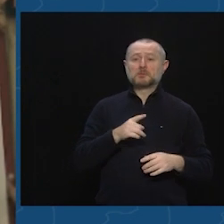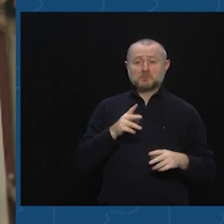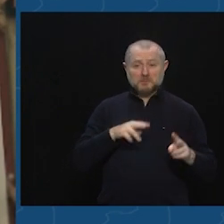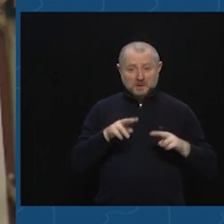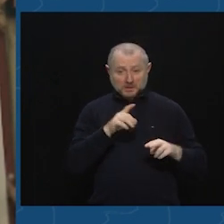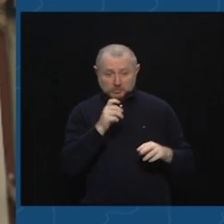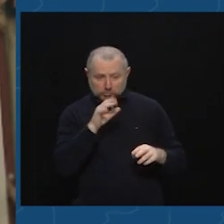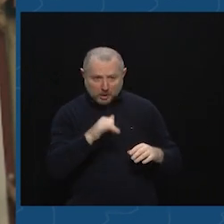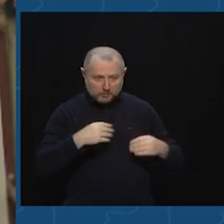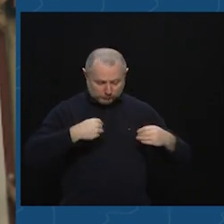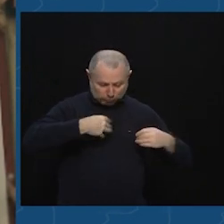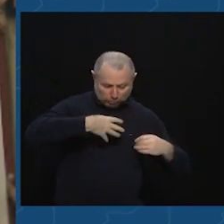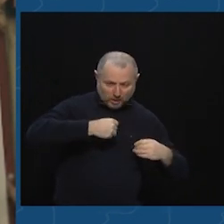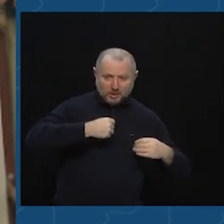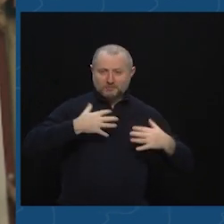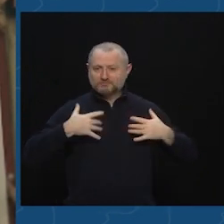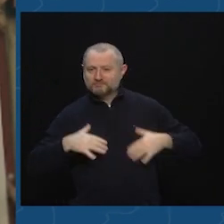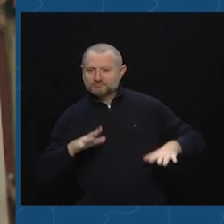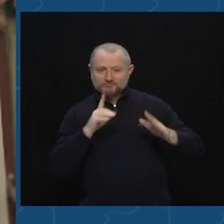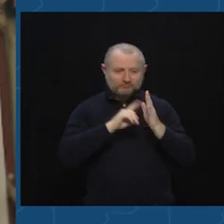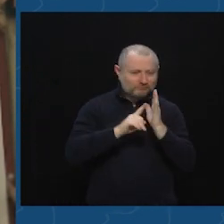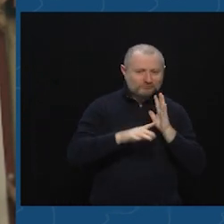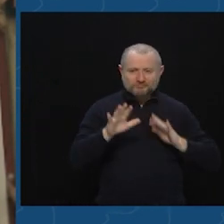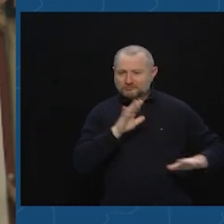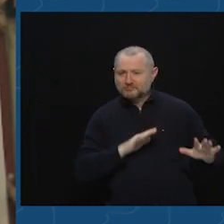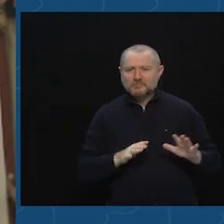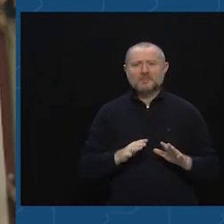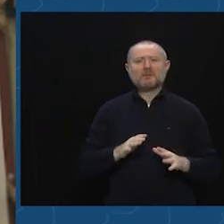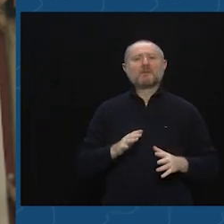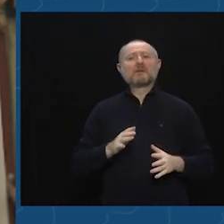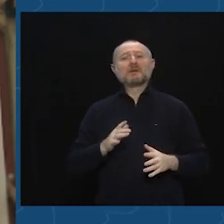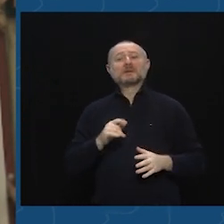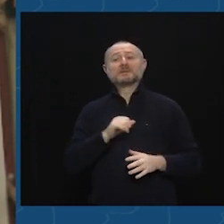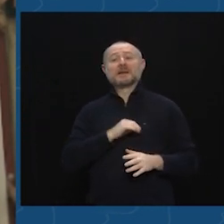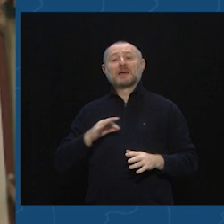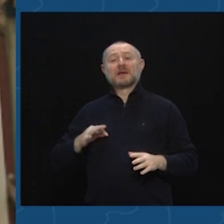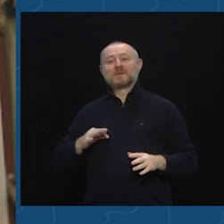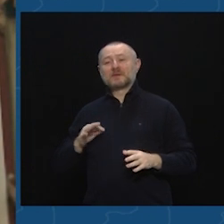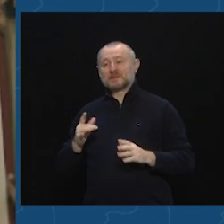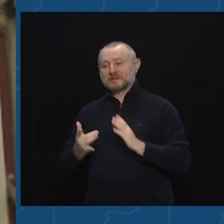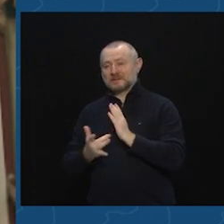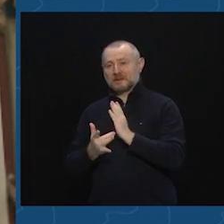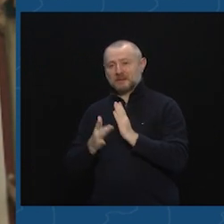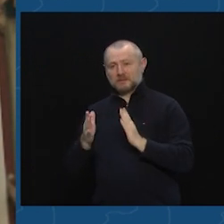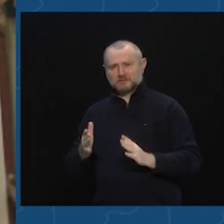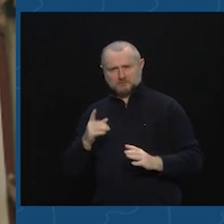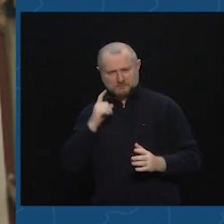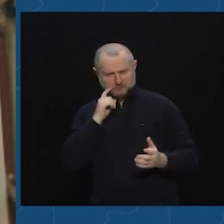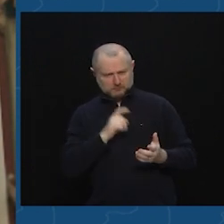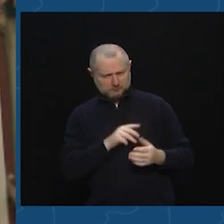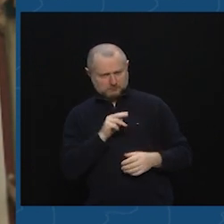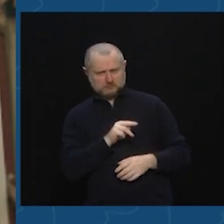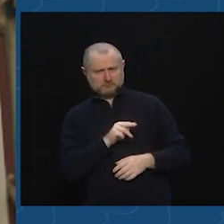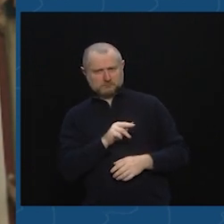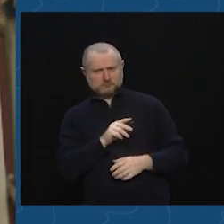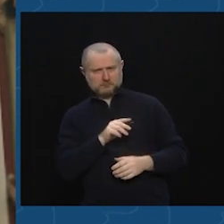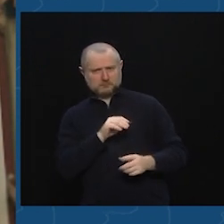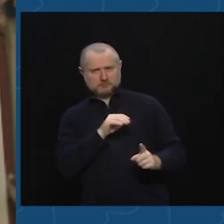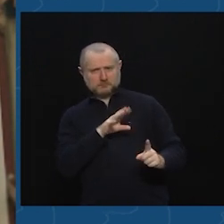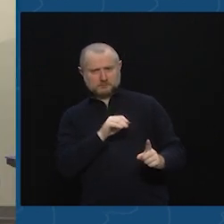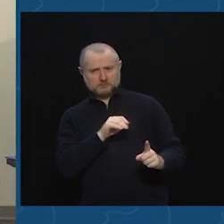x-ray technician and staff noticed that the person on the x-ray show was carrying a